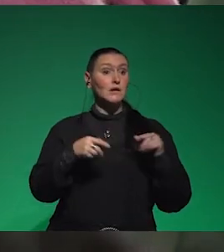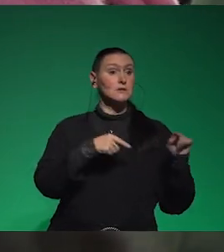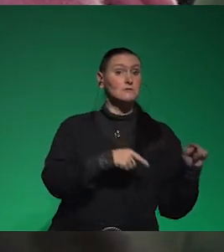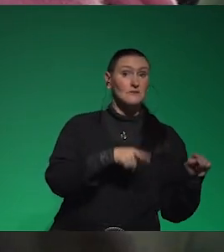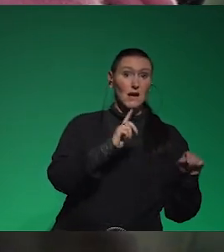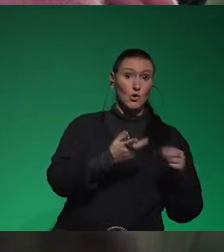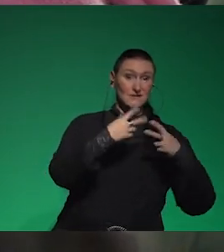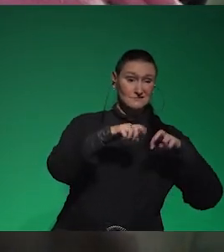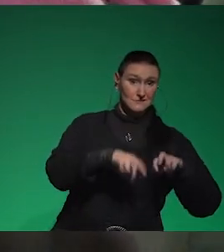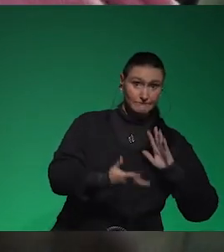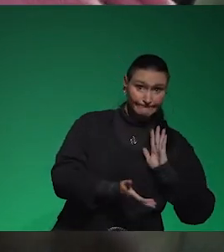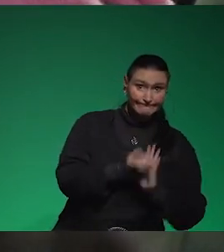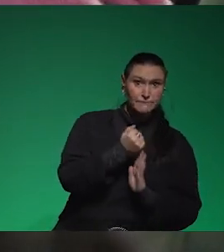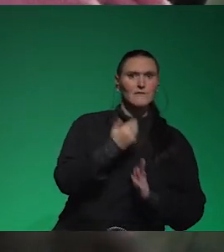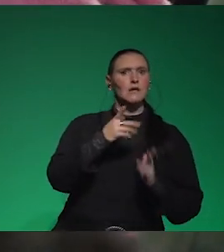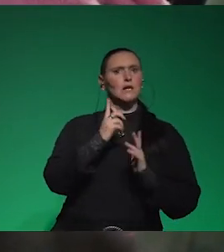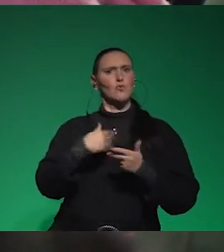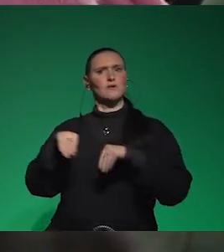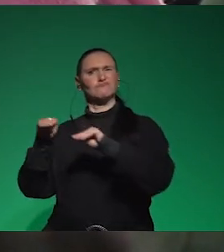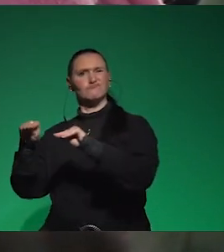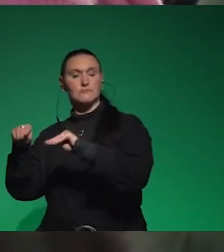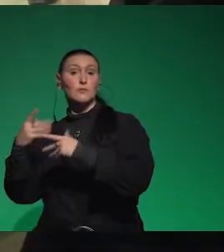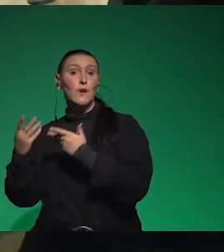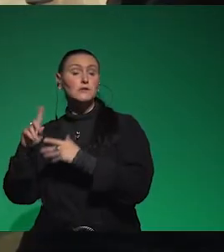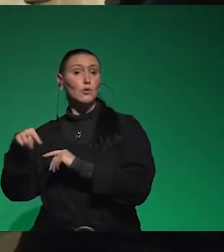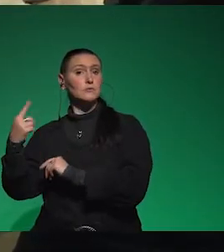have experiences from other agroforestry systems.